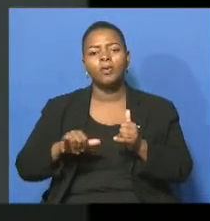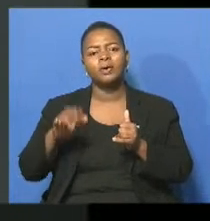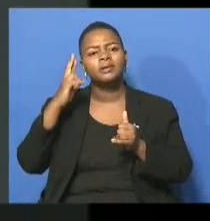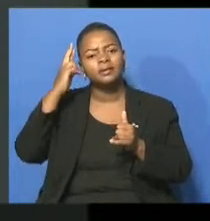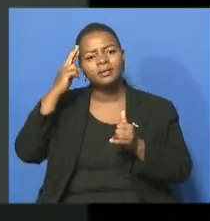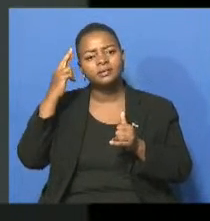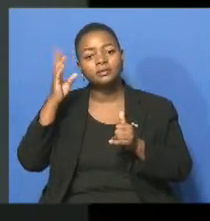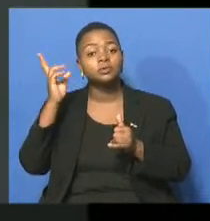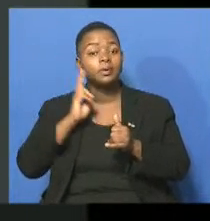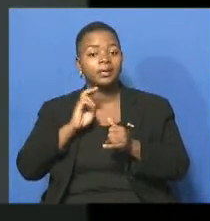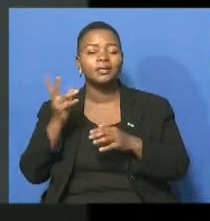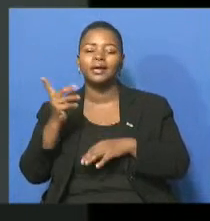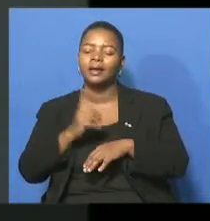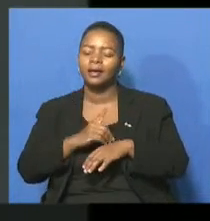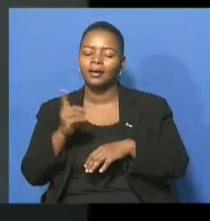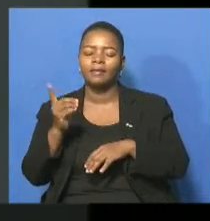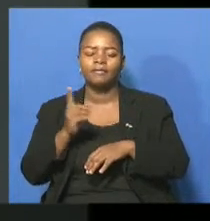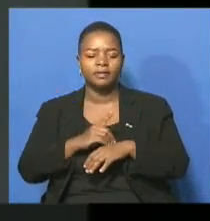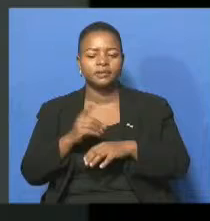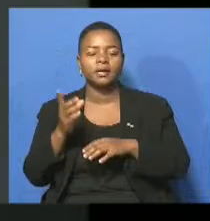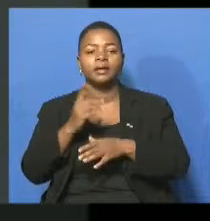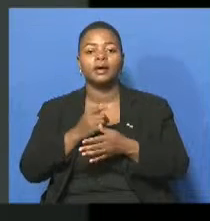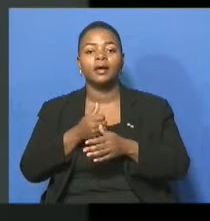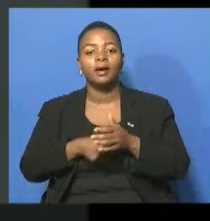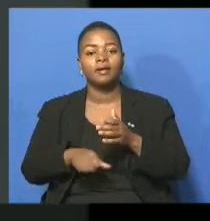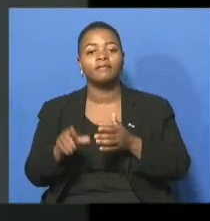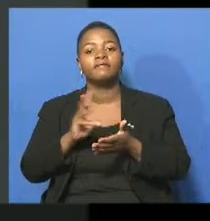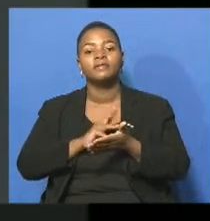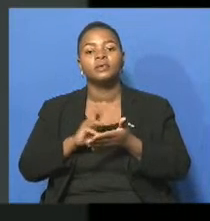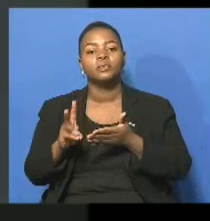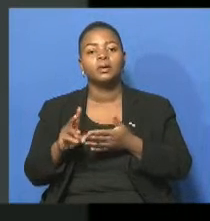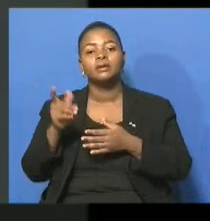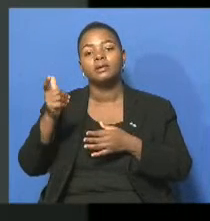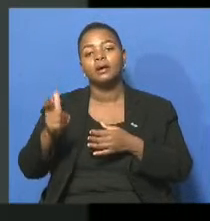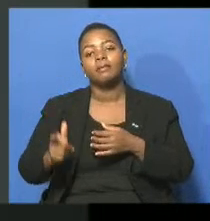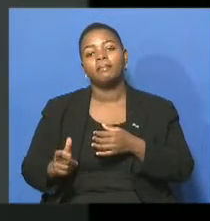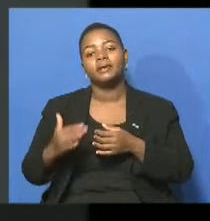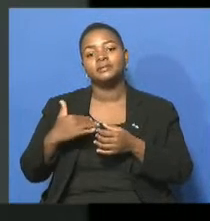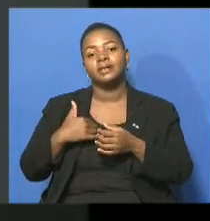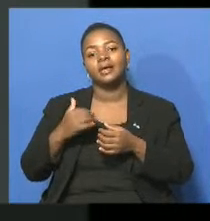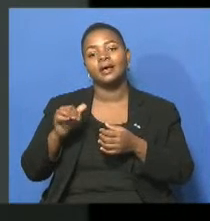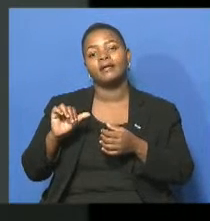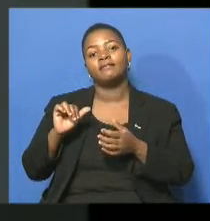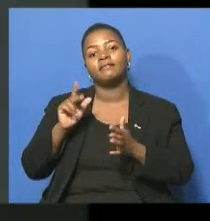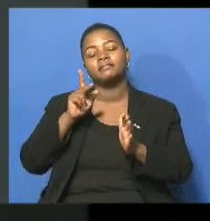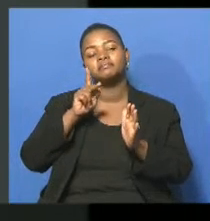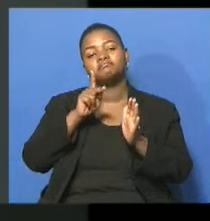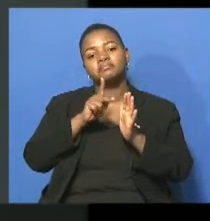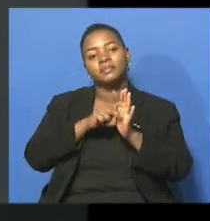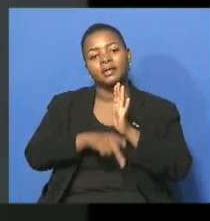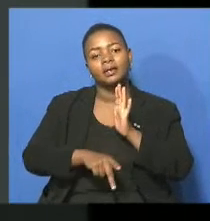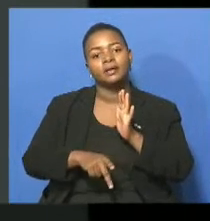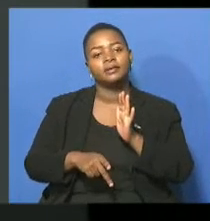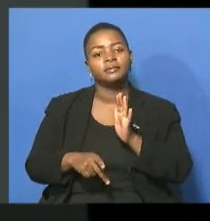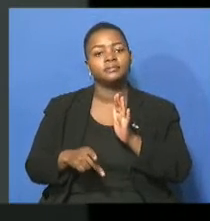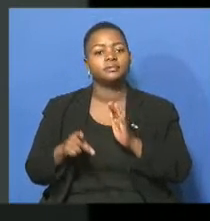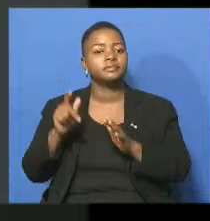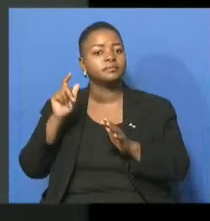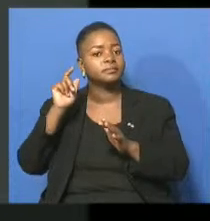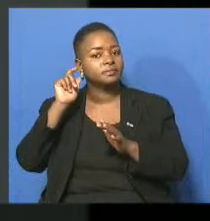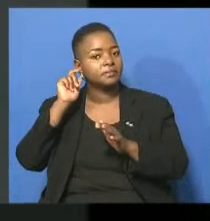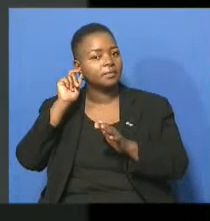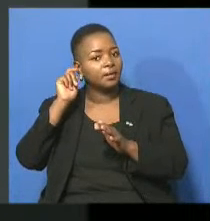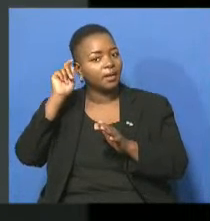hear about it almost every week, that somebody has killed a